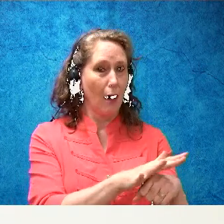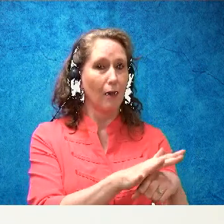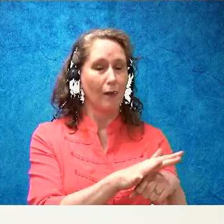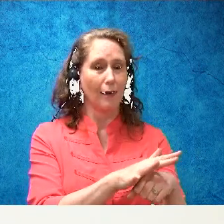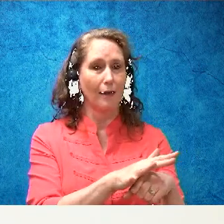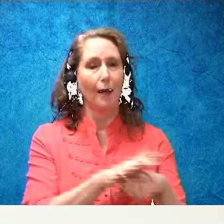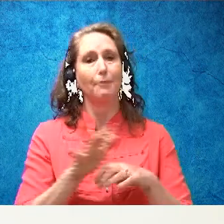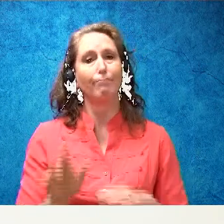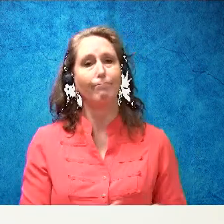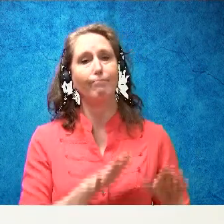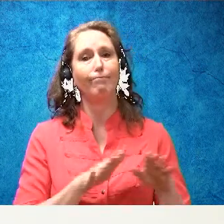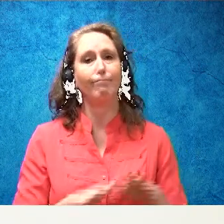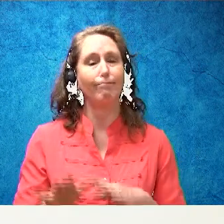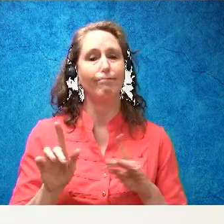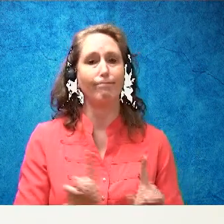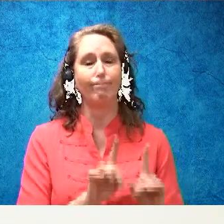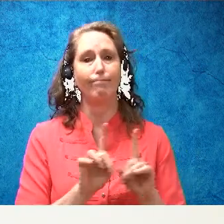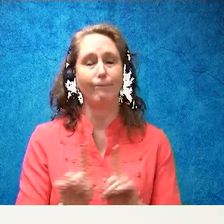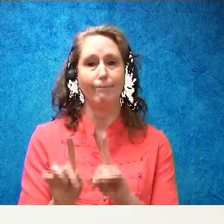la la la,